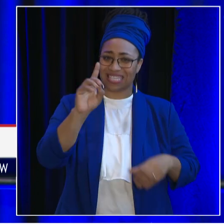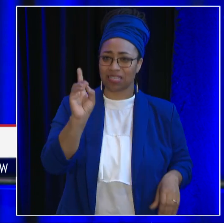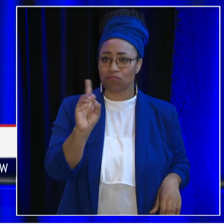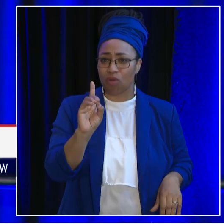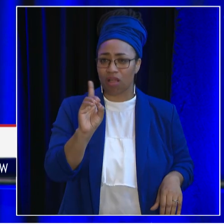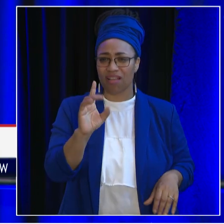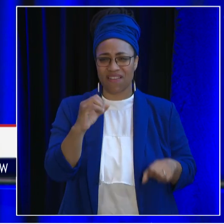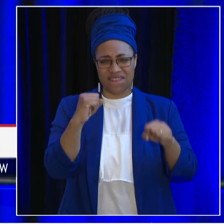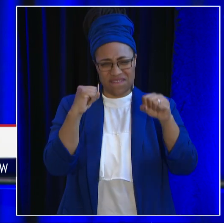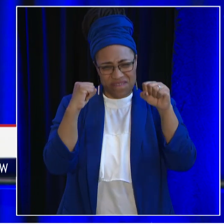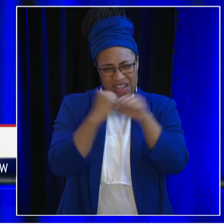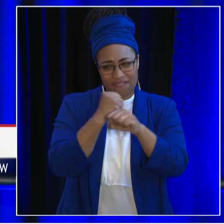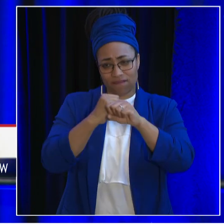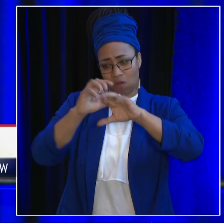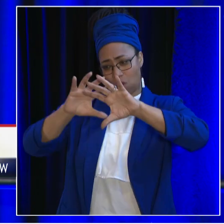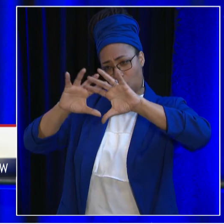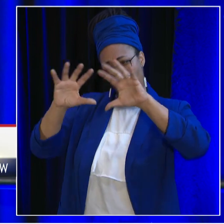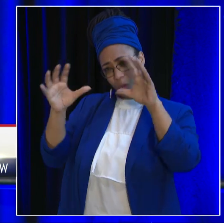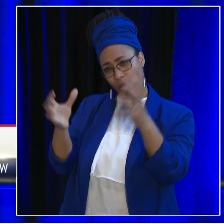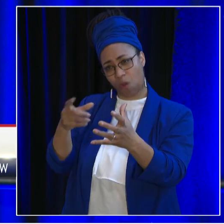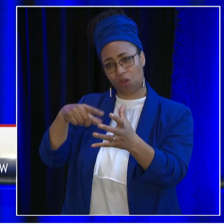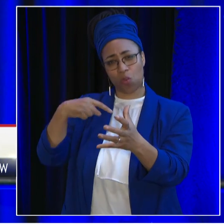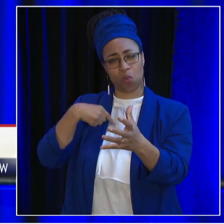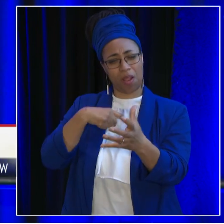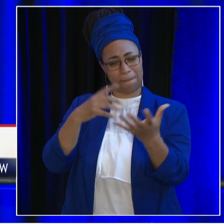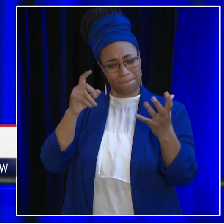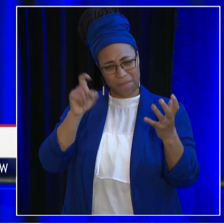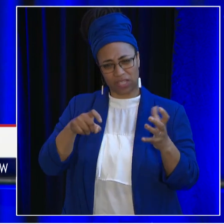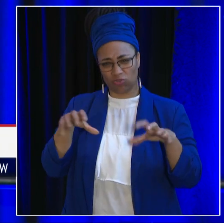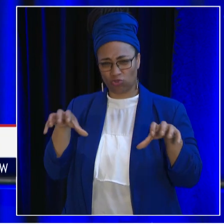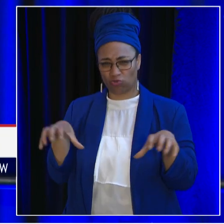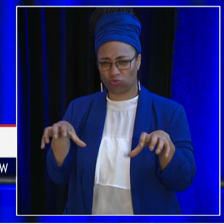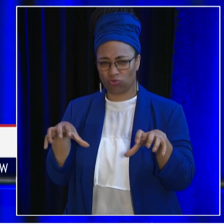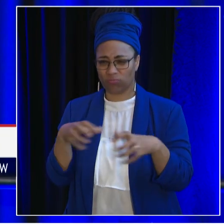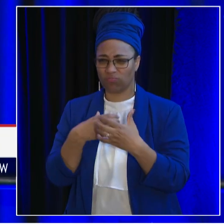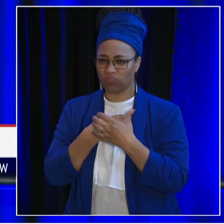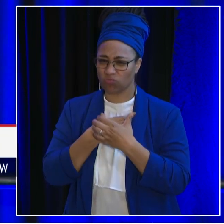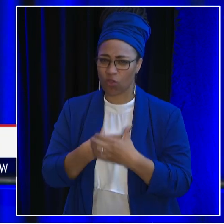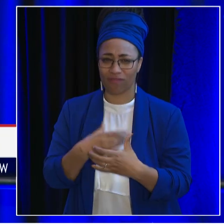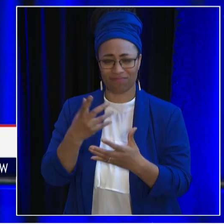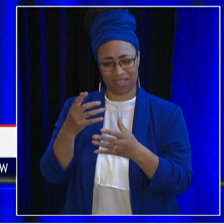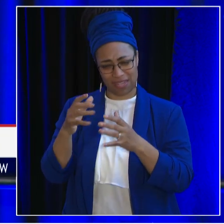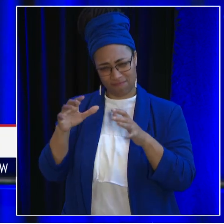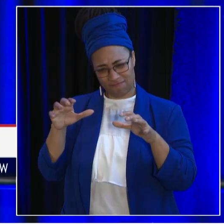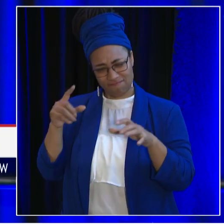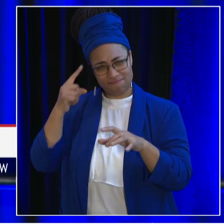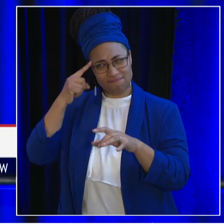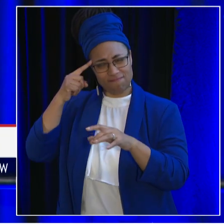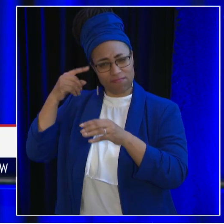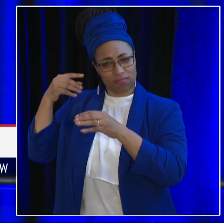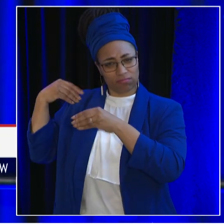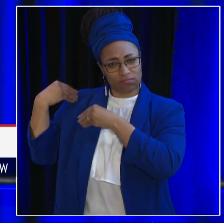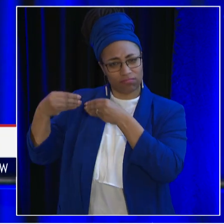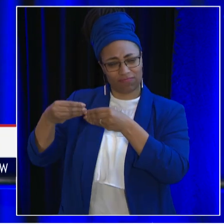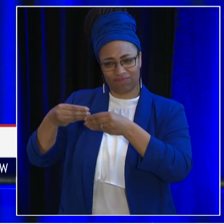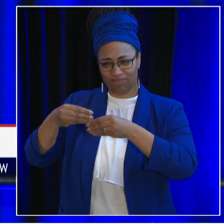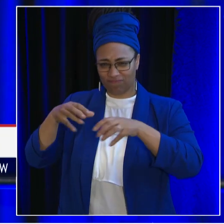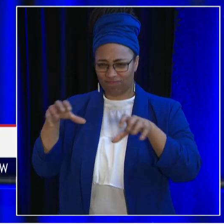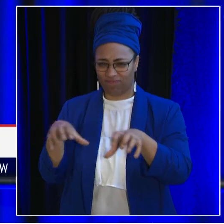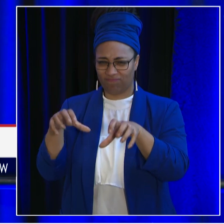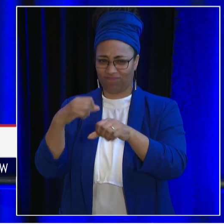we all deserve. That's been the fight for generations. And that's why I'm so honored to be here with you this